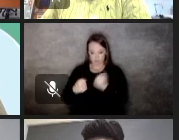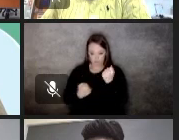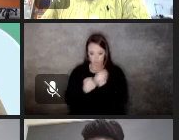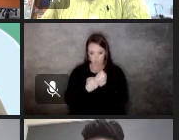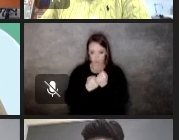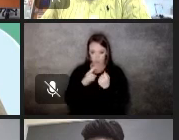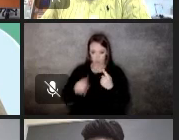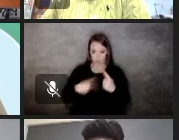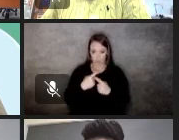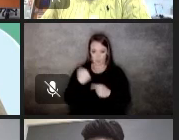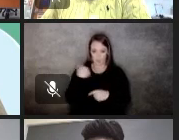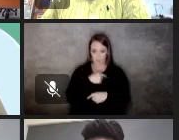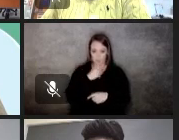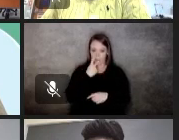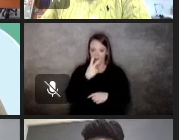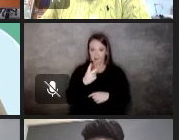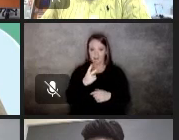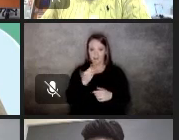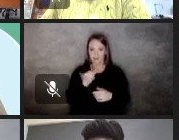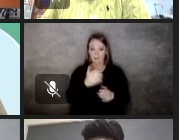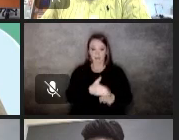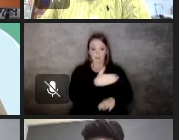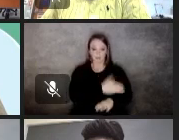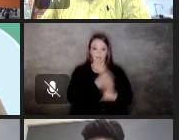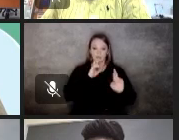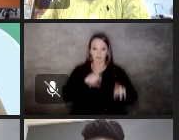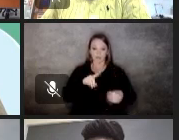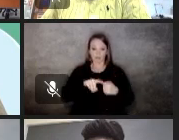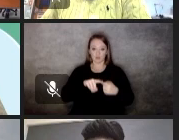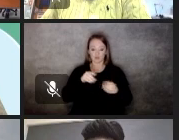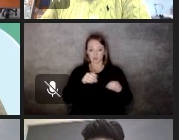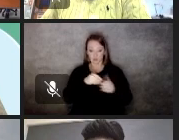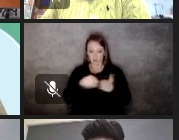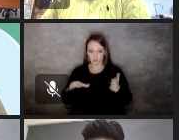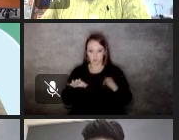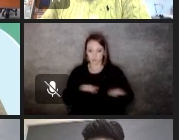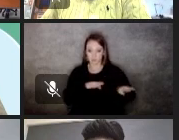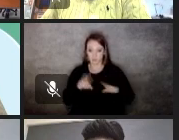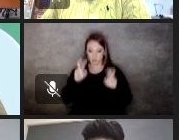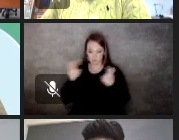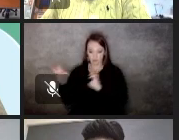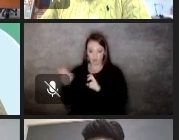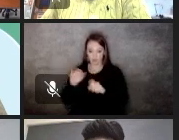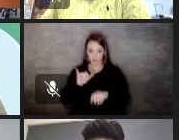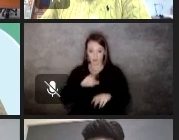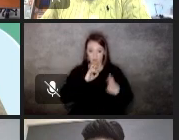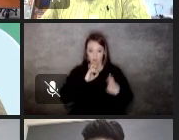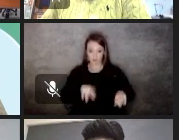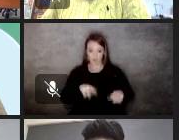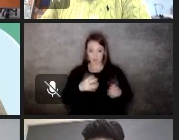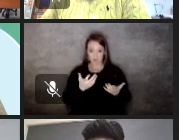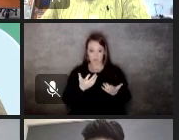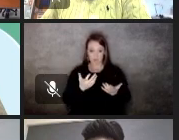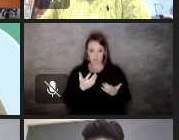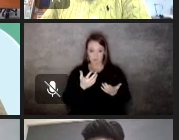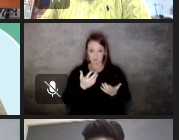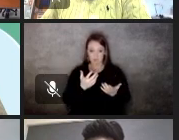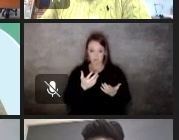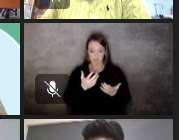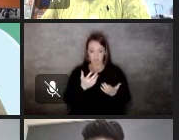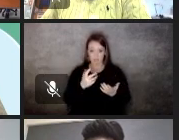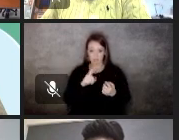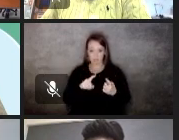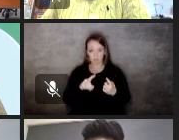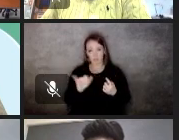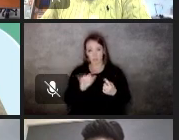behavior issues, and we see that the response is something where it is punitive, and we know that the data is when a system is set